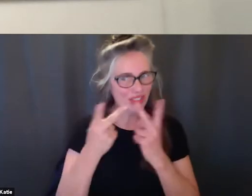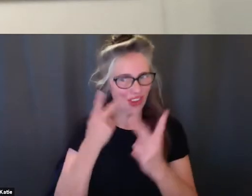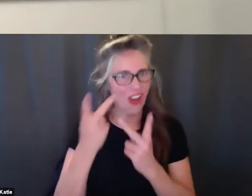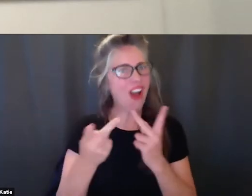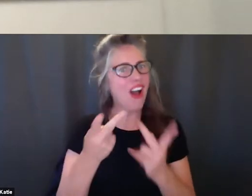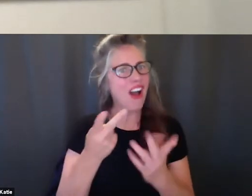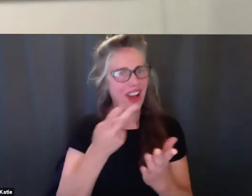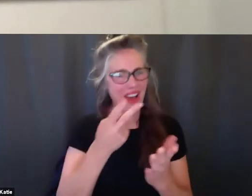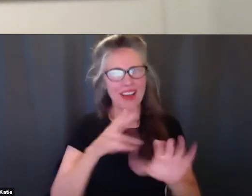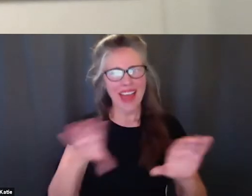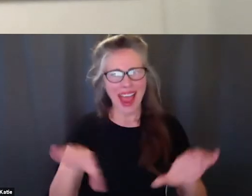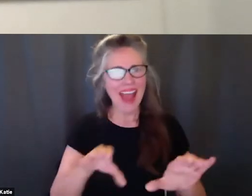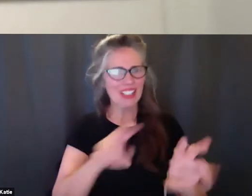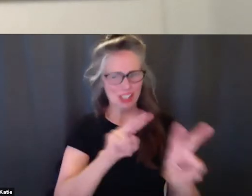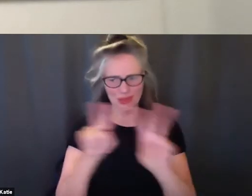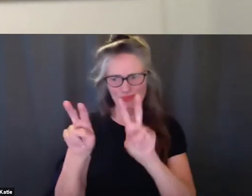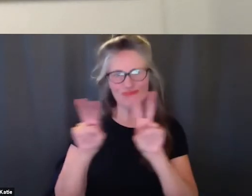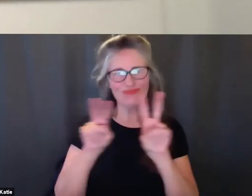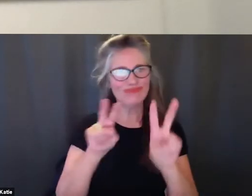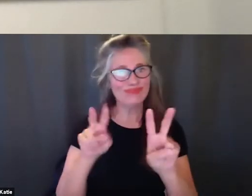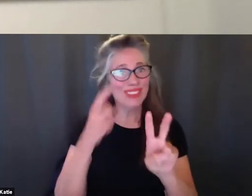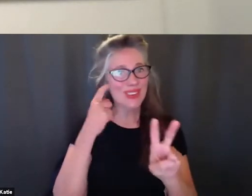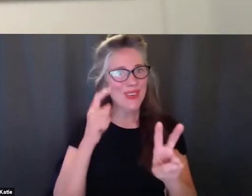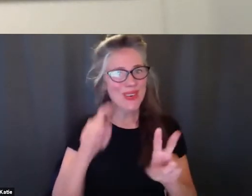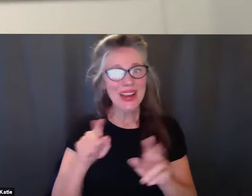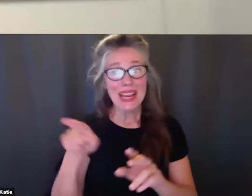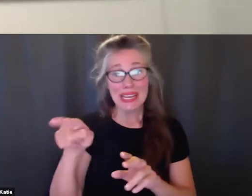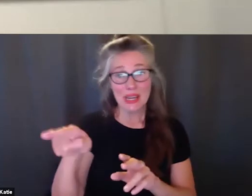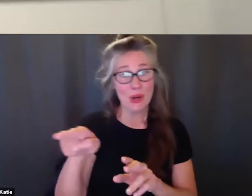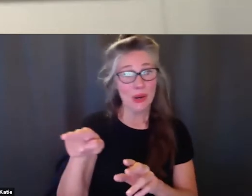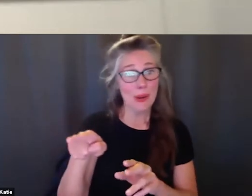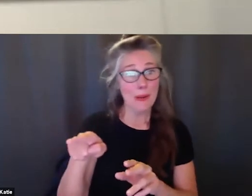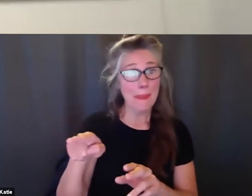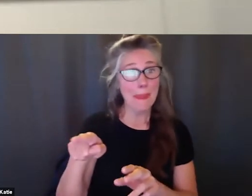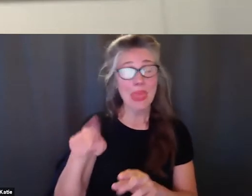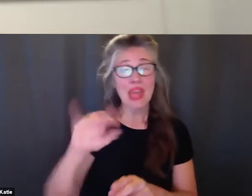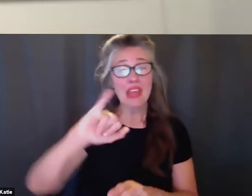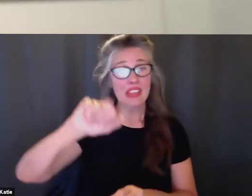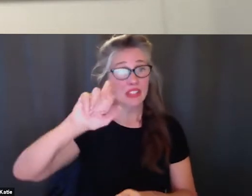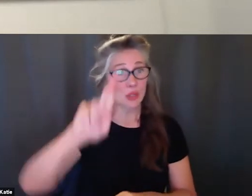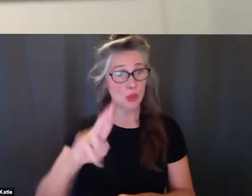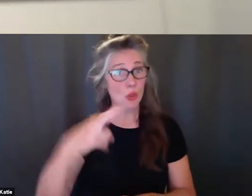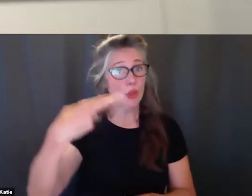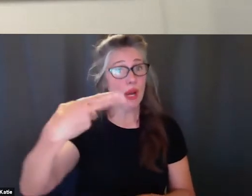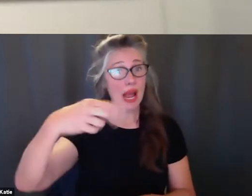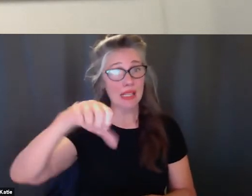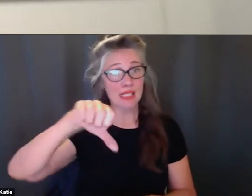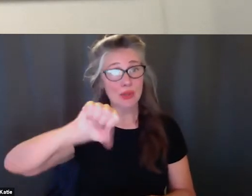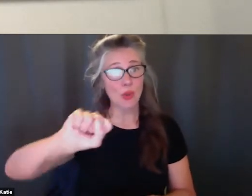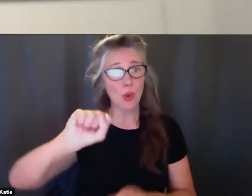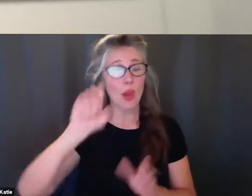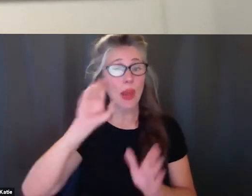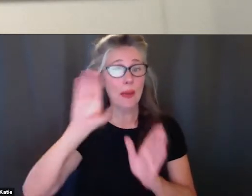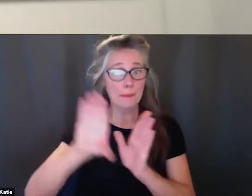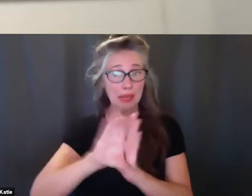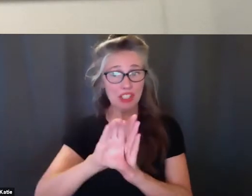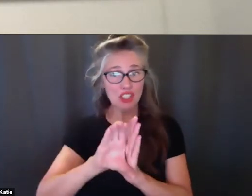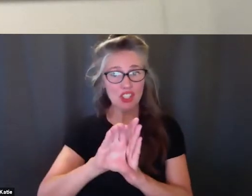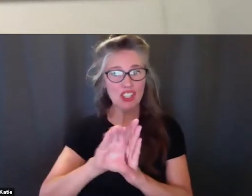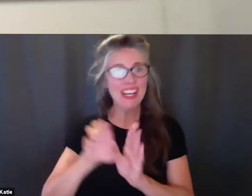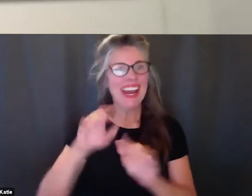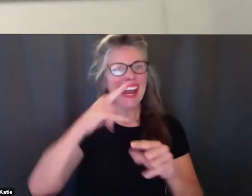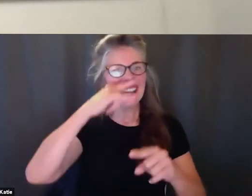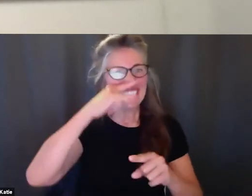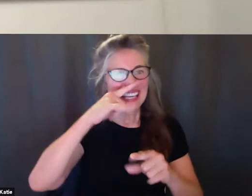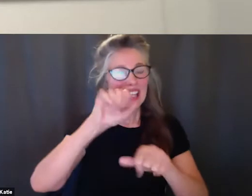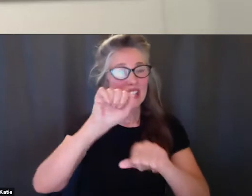things in action. Of note here is a junior high image where you see a small group of kids working